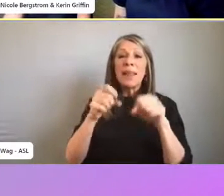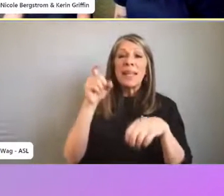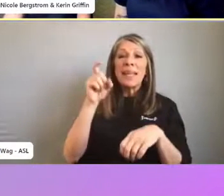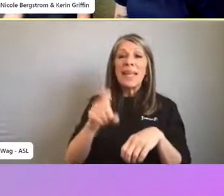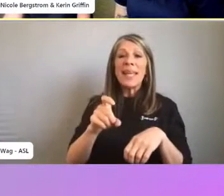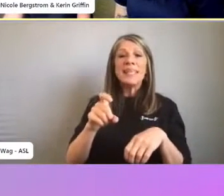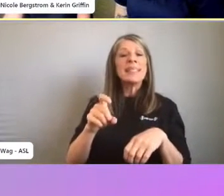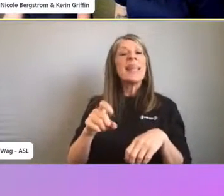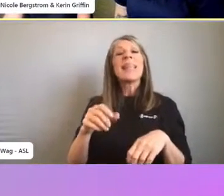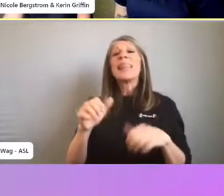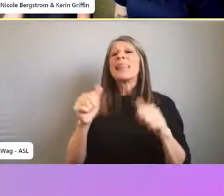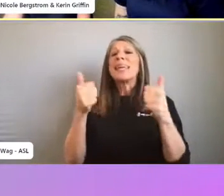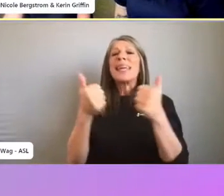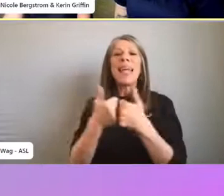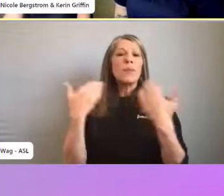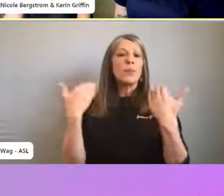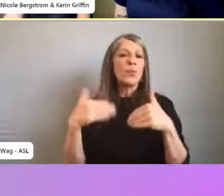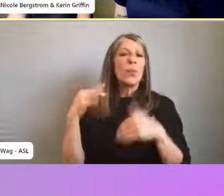for me.